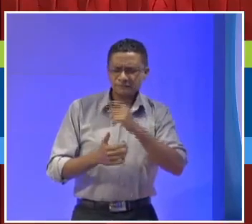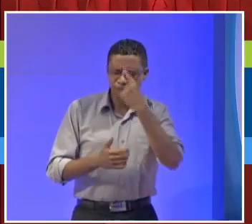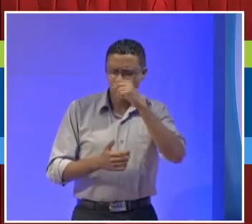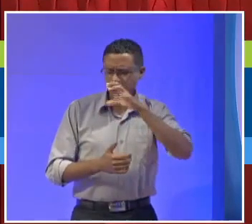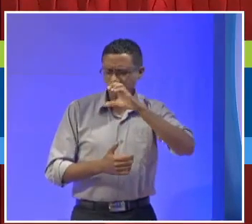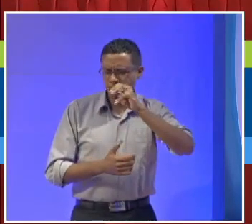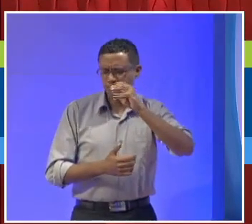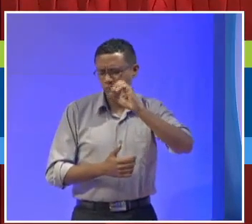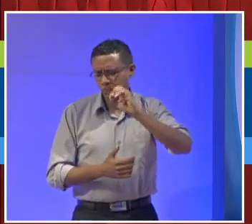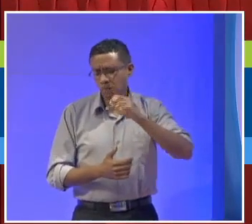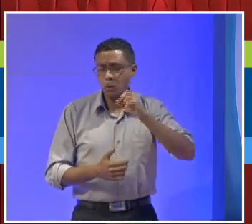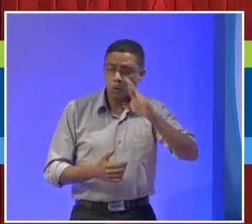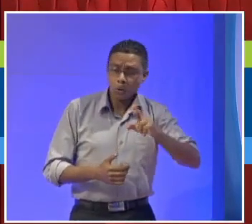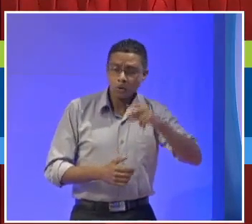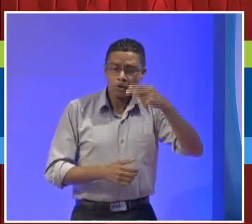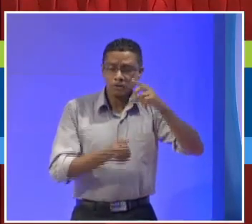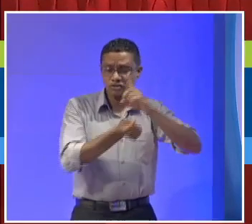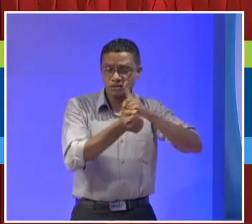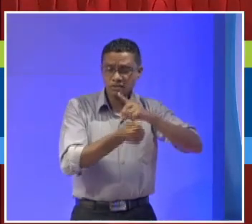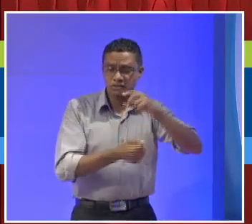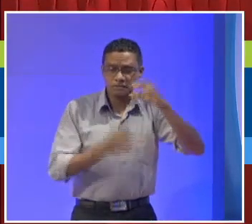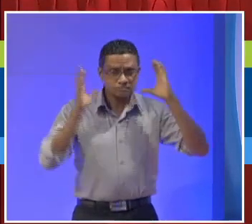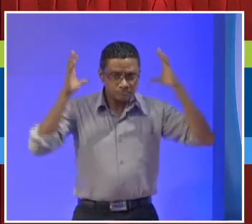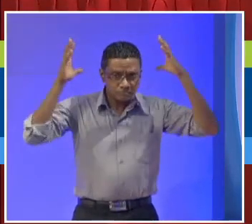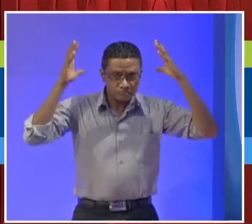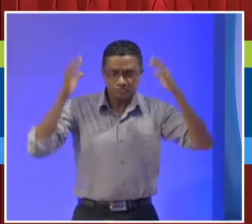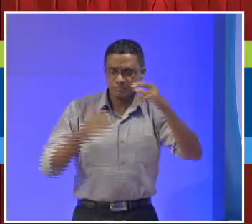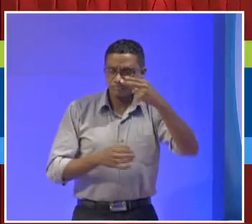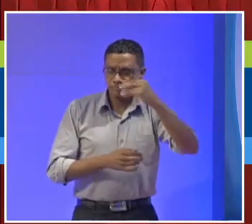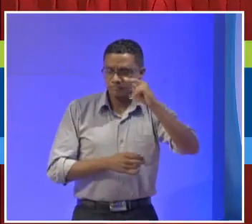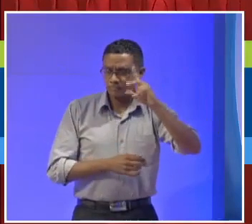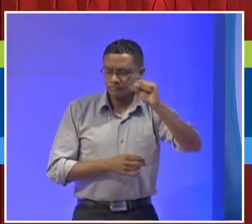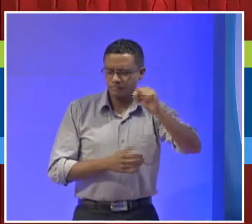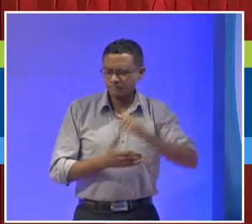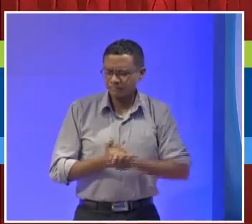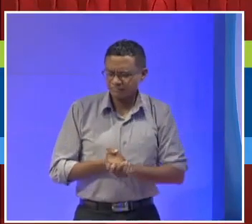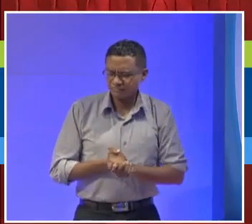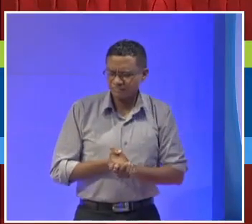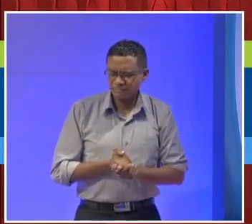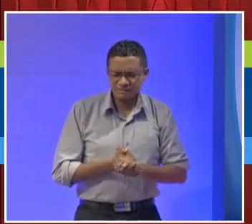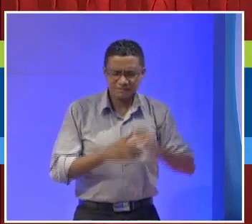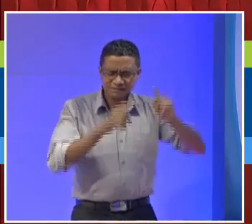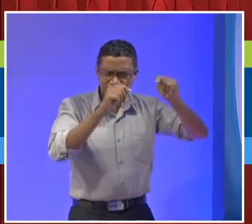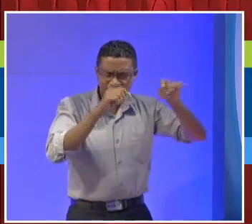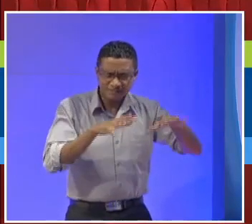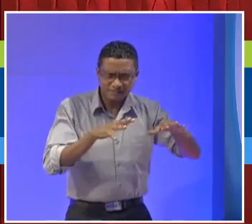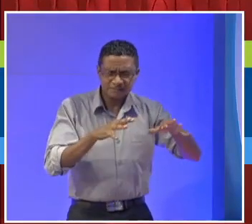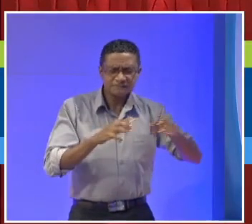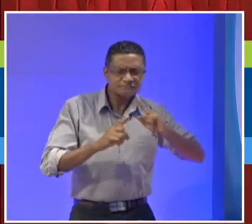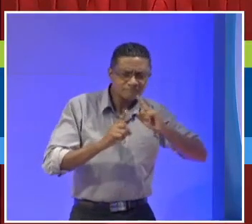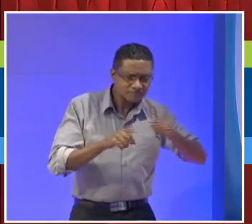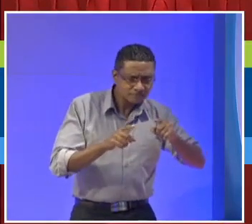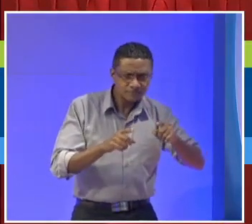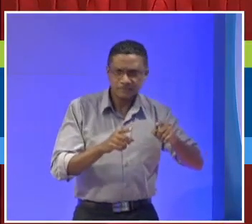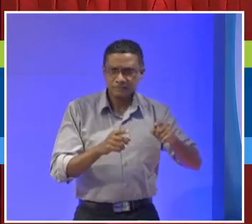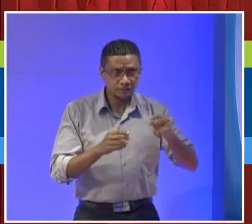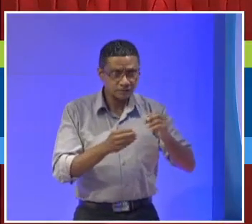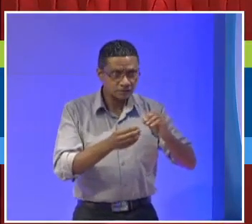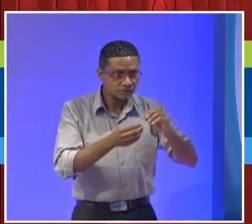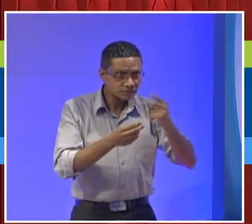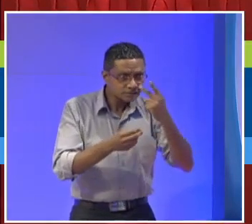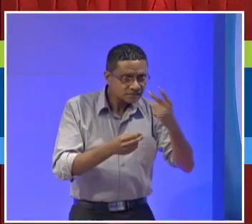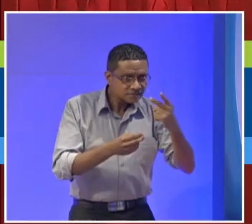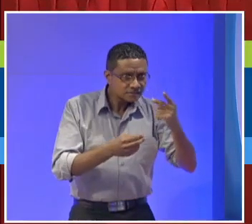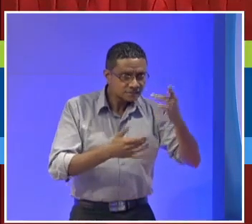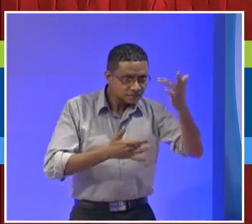Dr. Hinds. Are there delays in getting test results given the number of cases that we are experiencing? Members of the